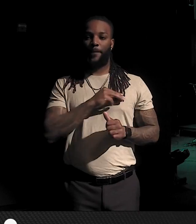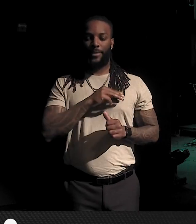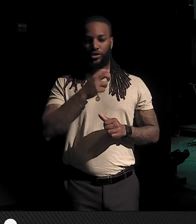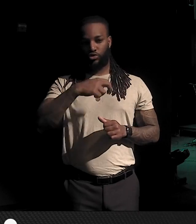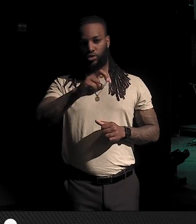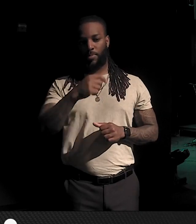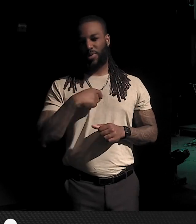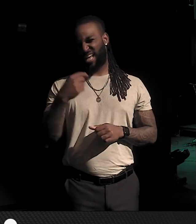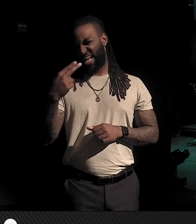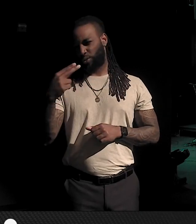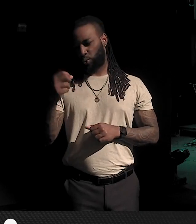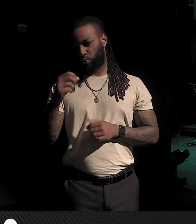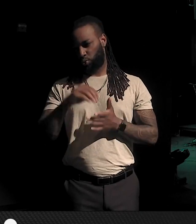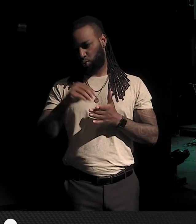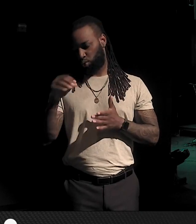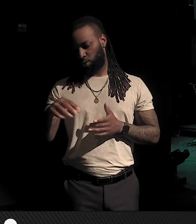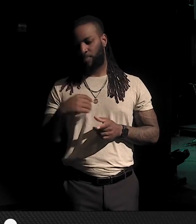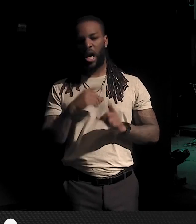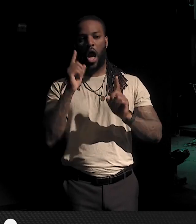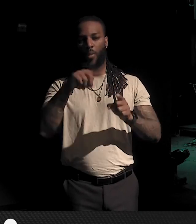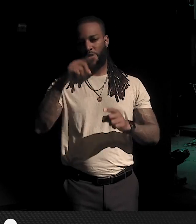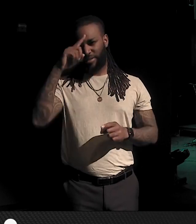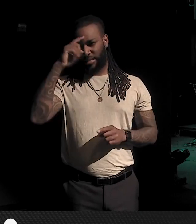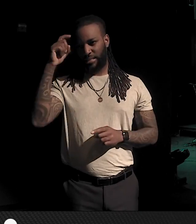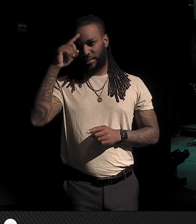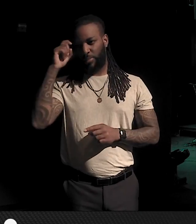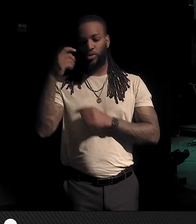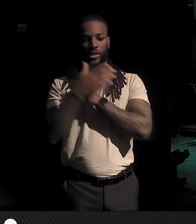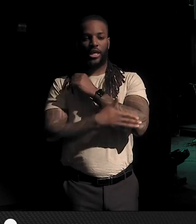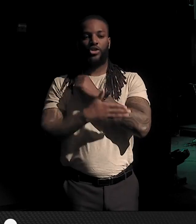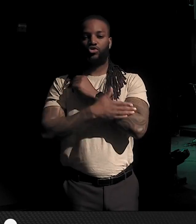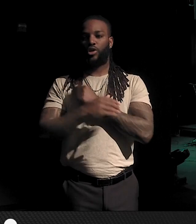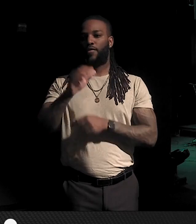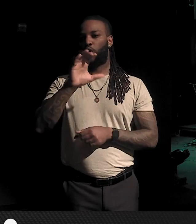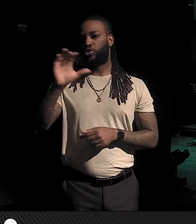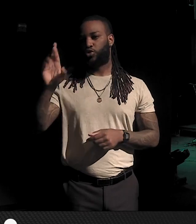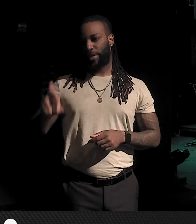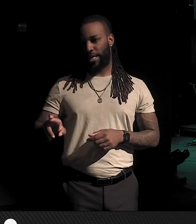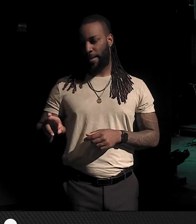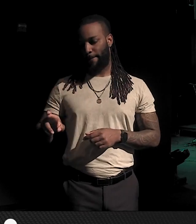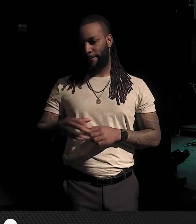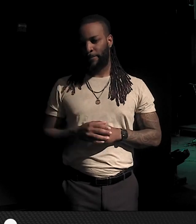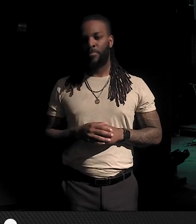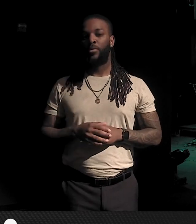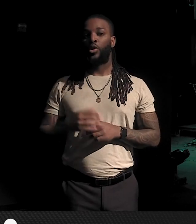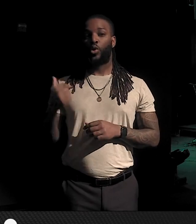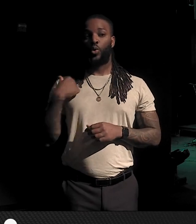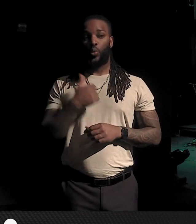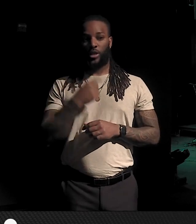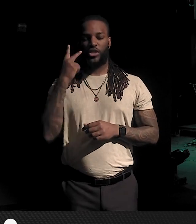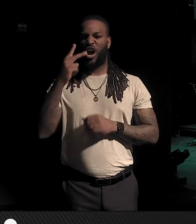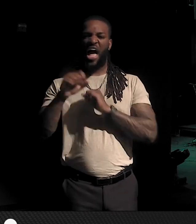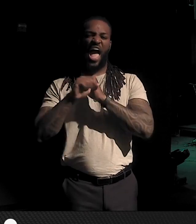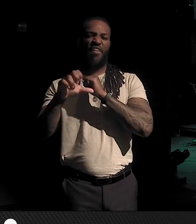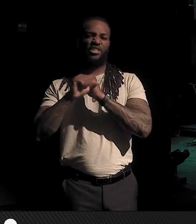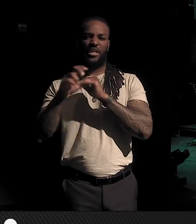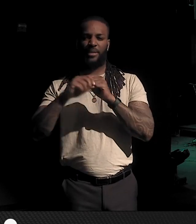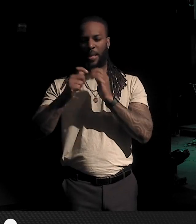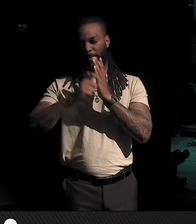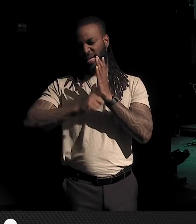school student, and I went for the summer to the country of Costa Rica. We had seen an ad in a magazine,